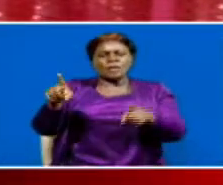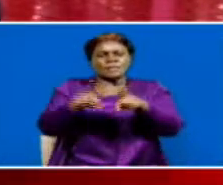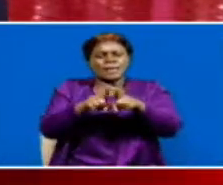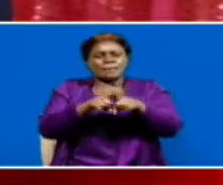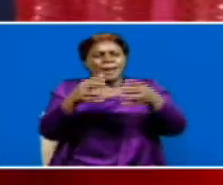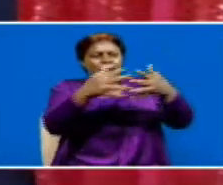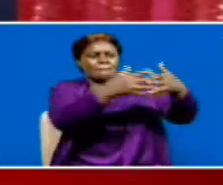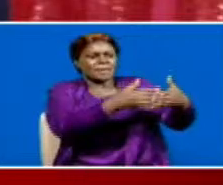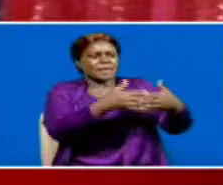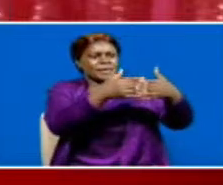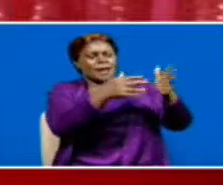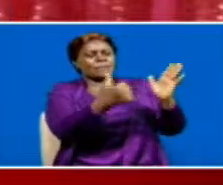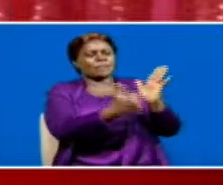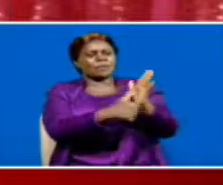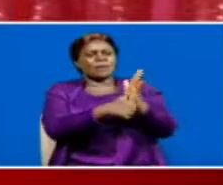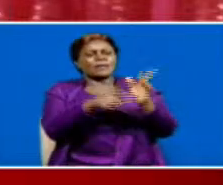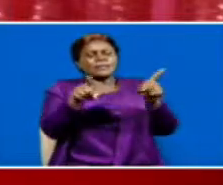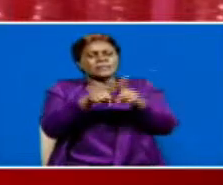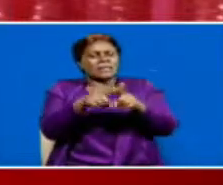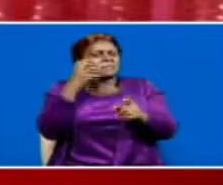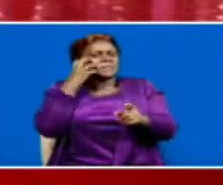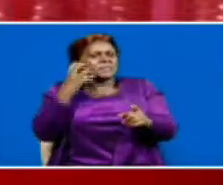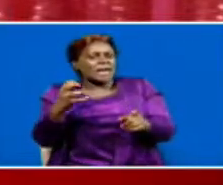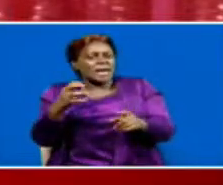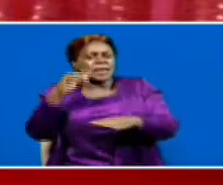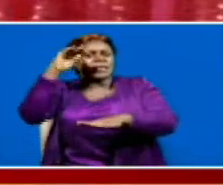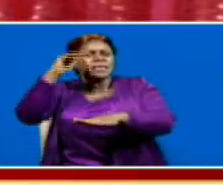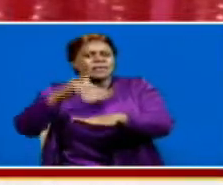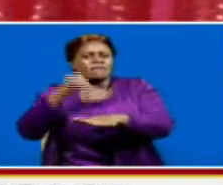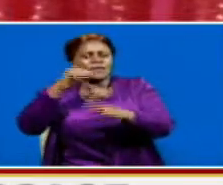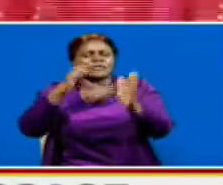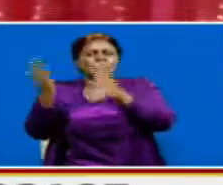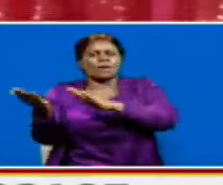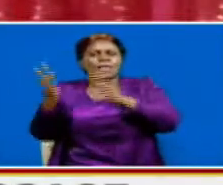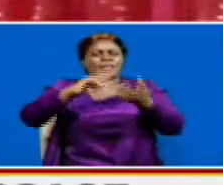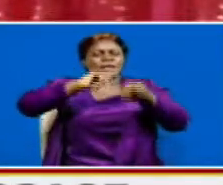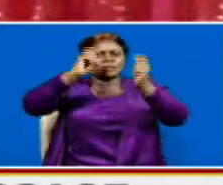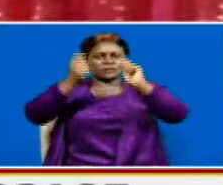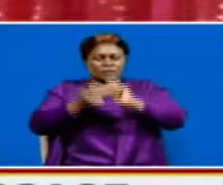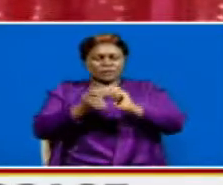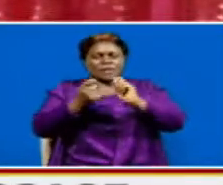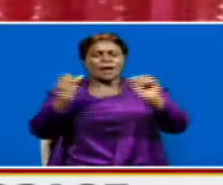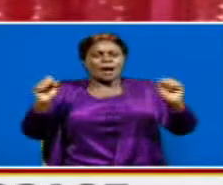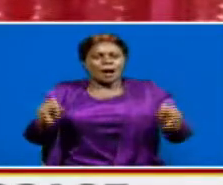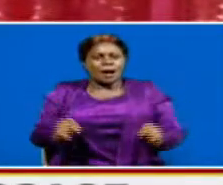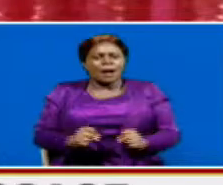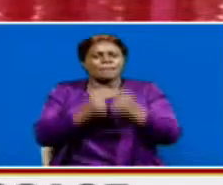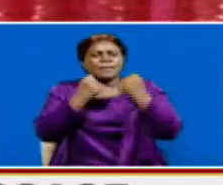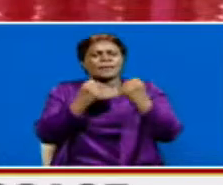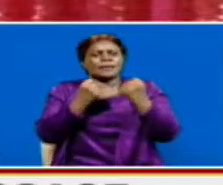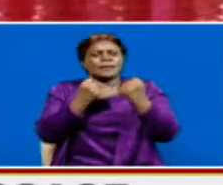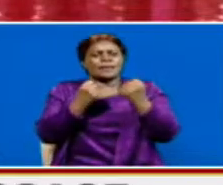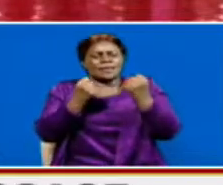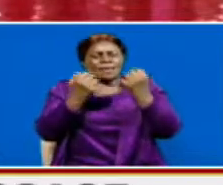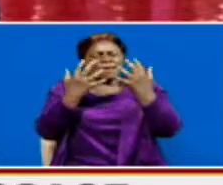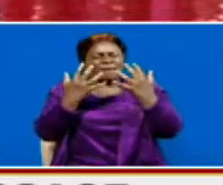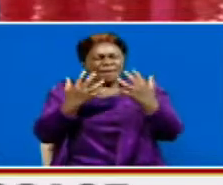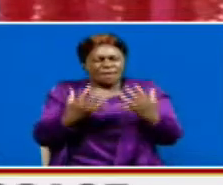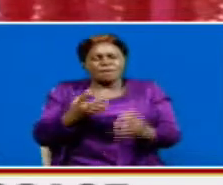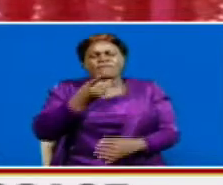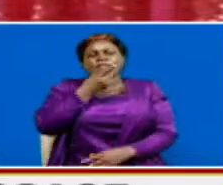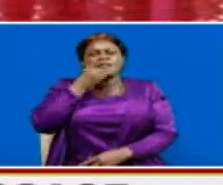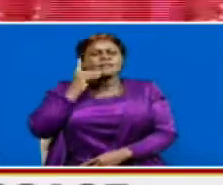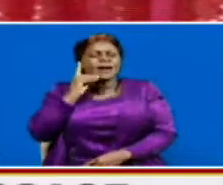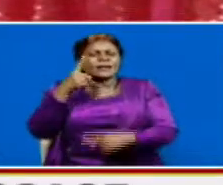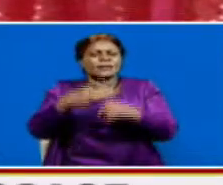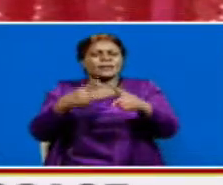in America, and the unfortunate effects of climate change that occasioned the most severe drought in